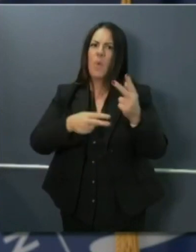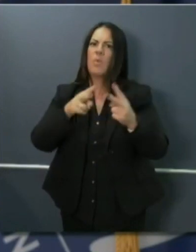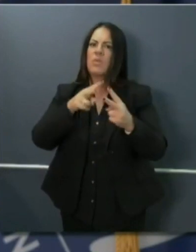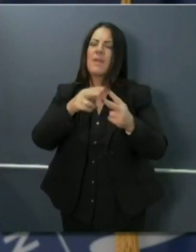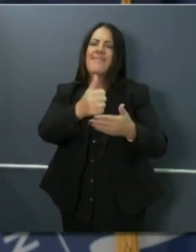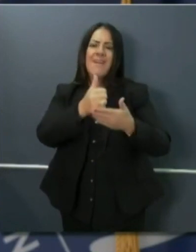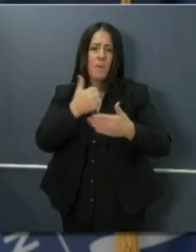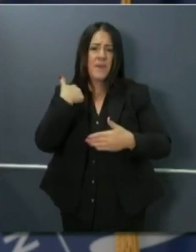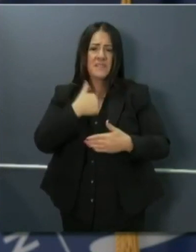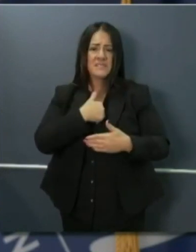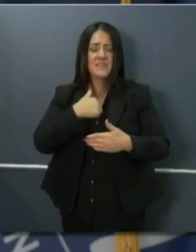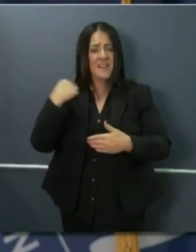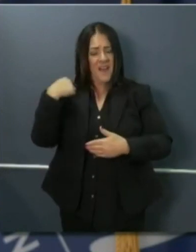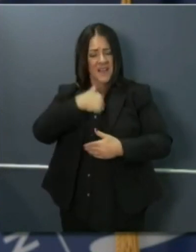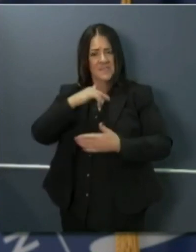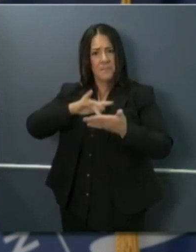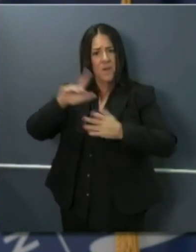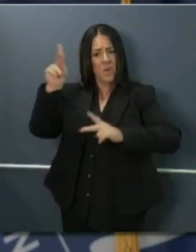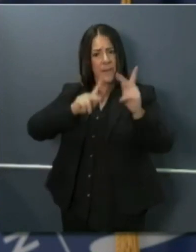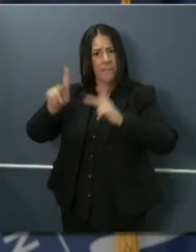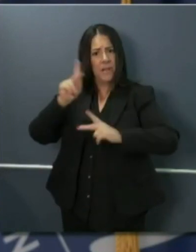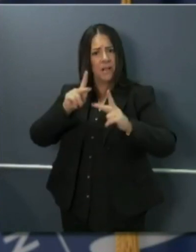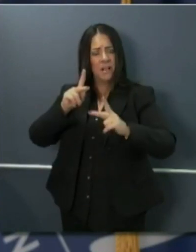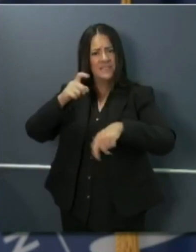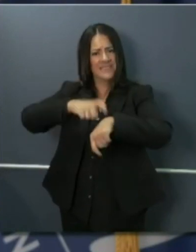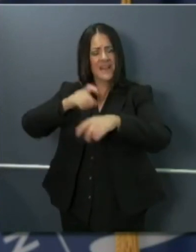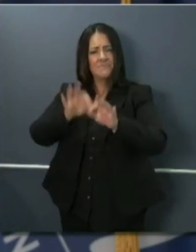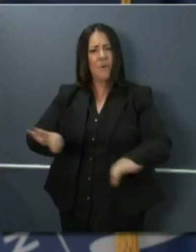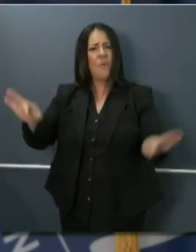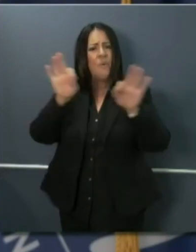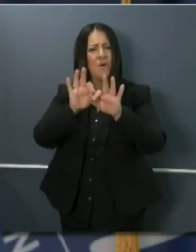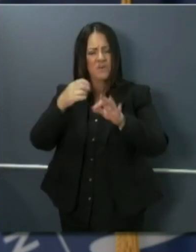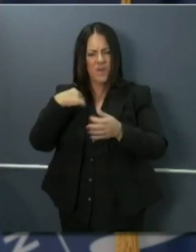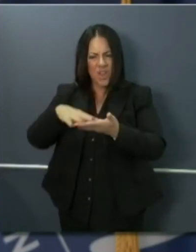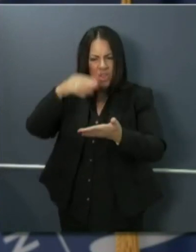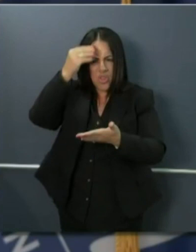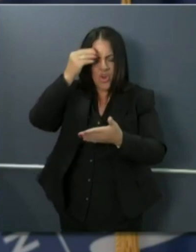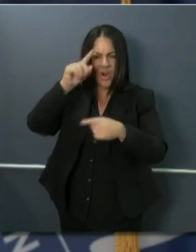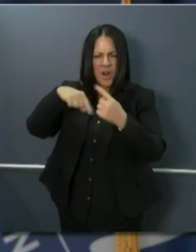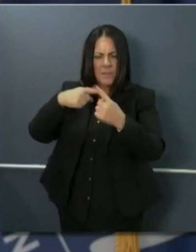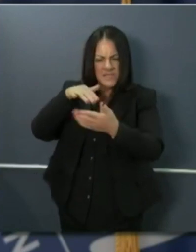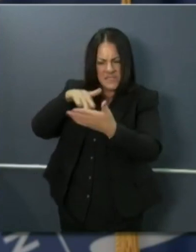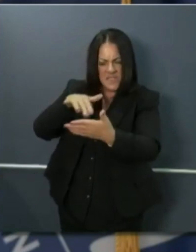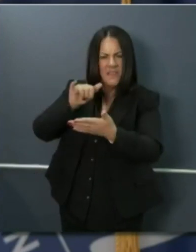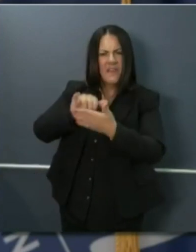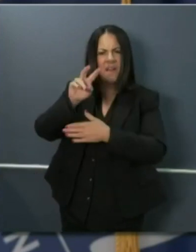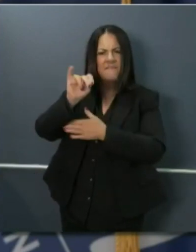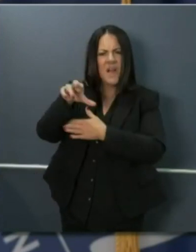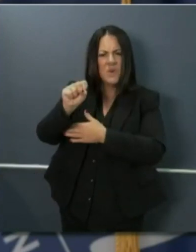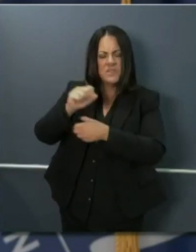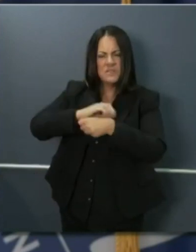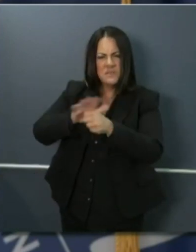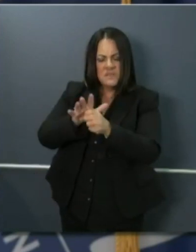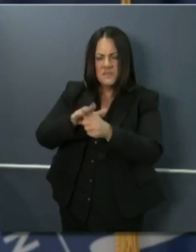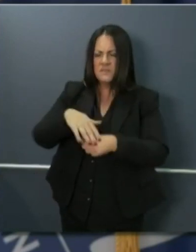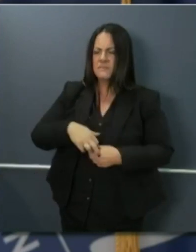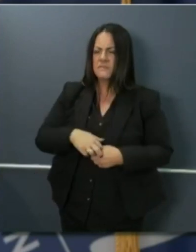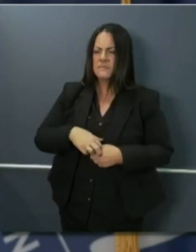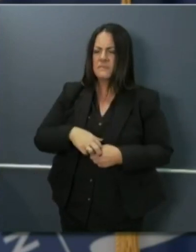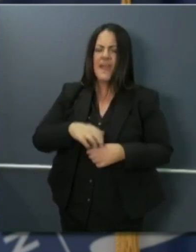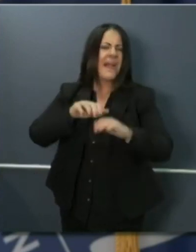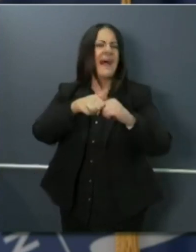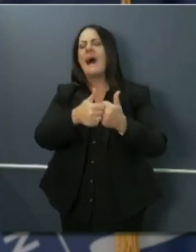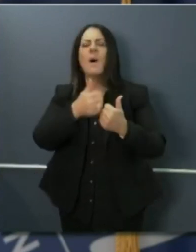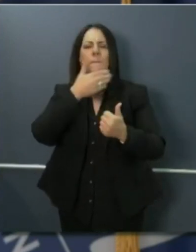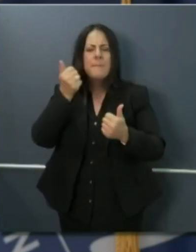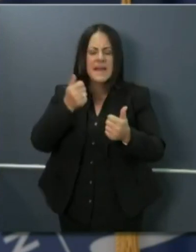helping us, the time has really been crucial to help us learn about this new virus as healthcare providers, how best to treat it,